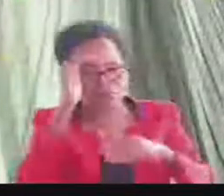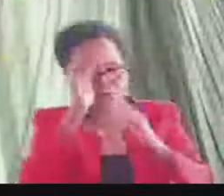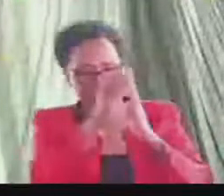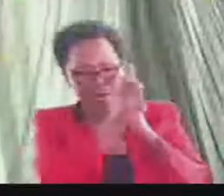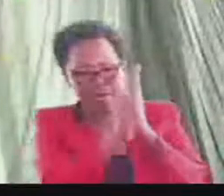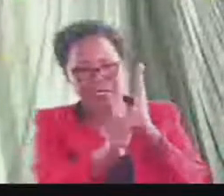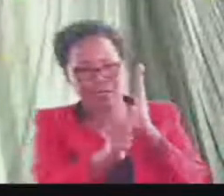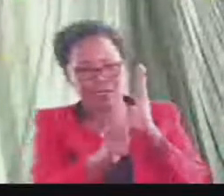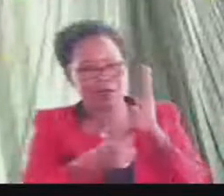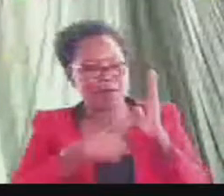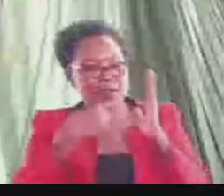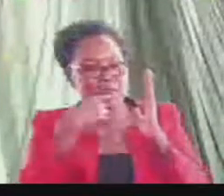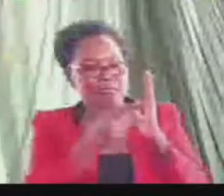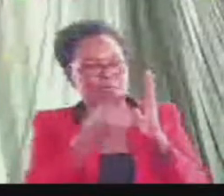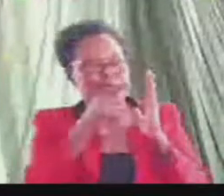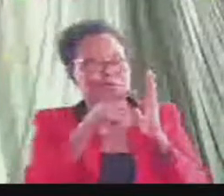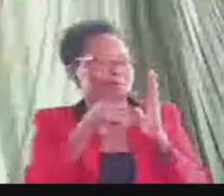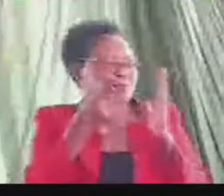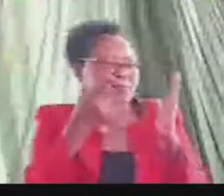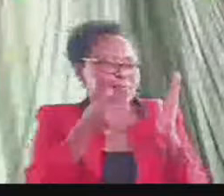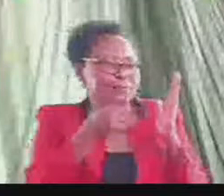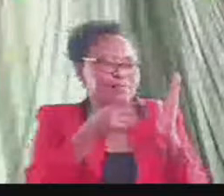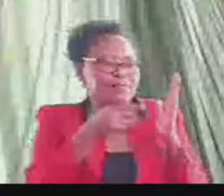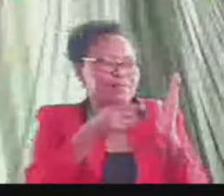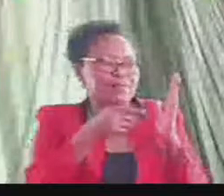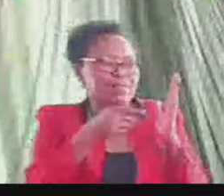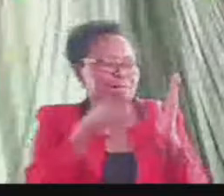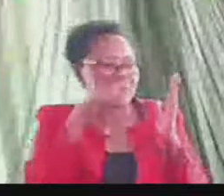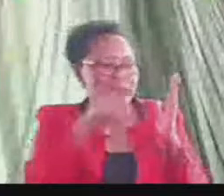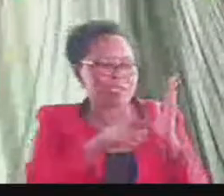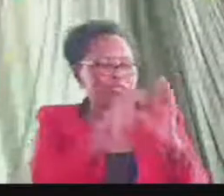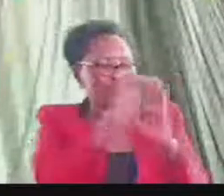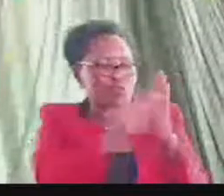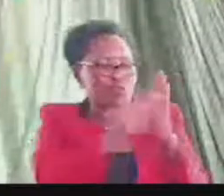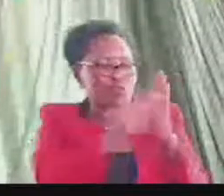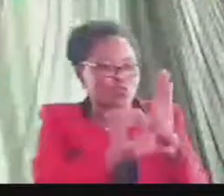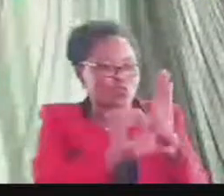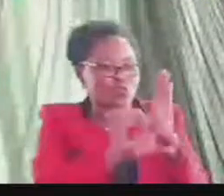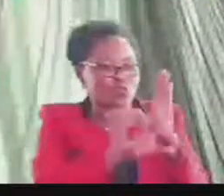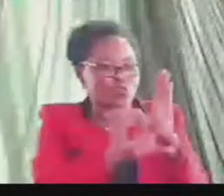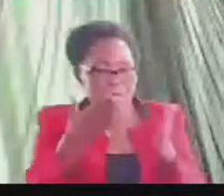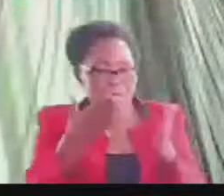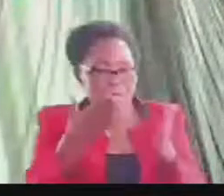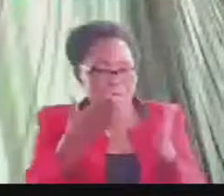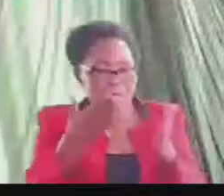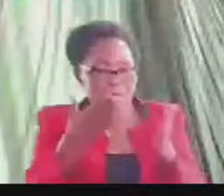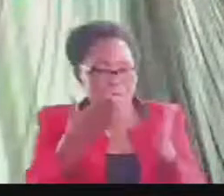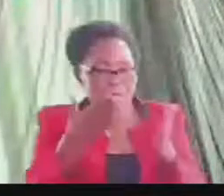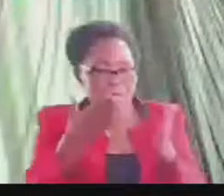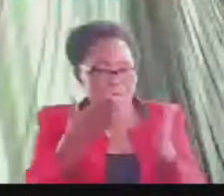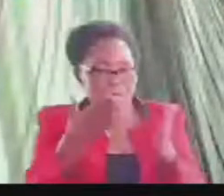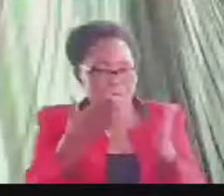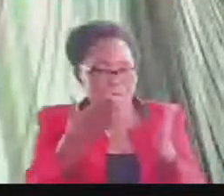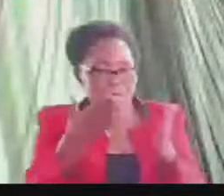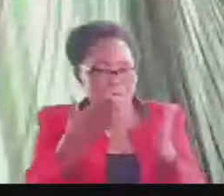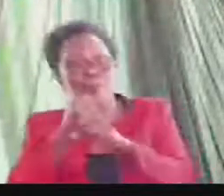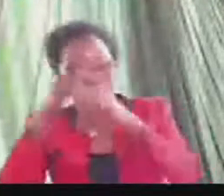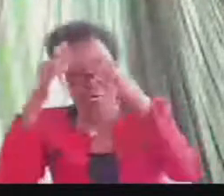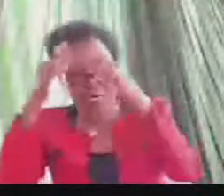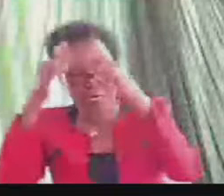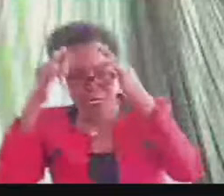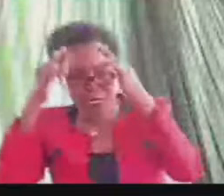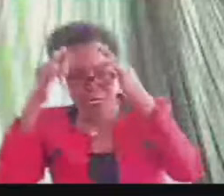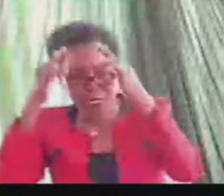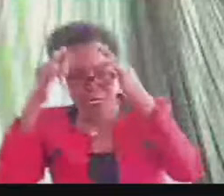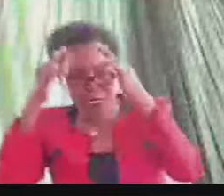Maybe three wise men would rule otherwise. There is need to manage this aspect.